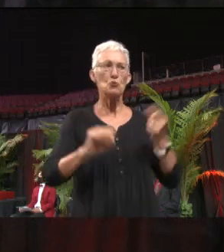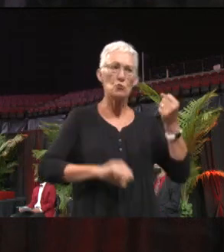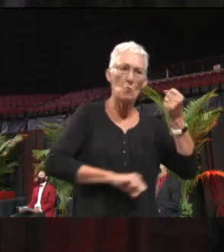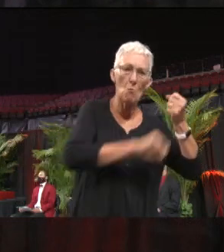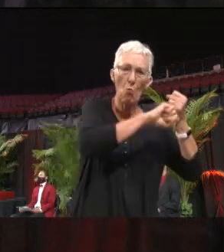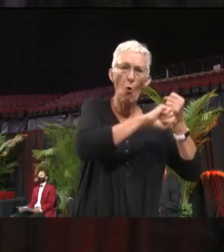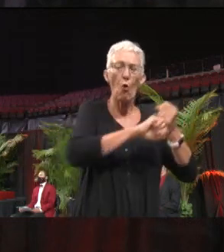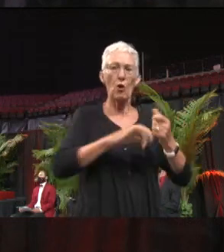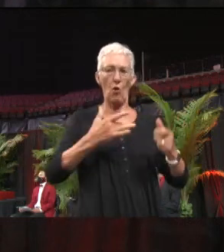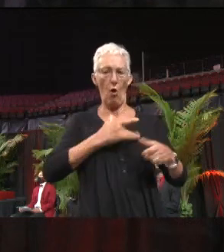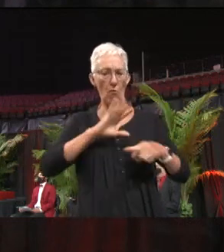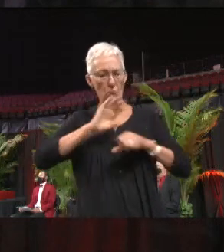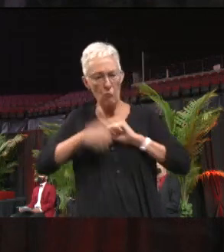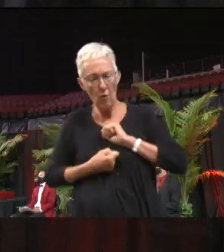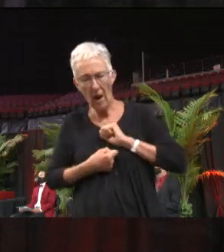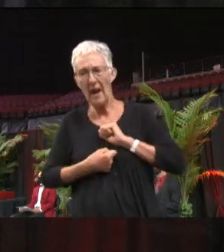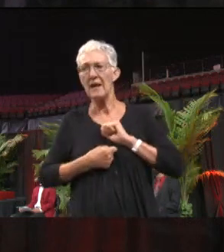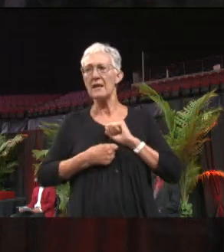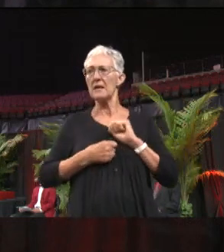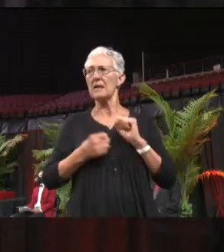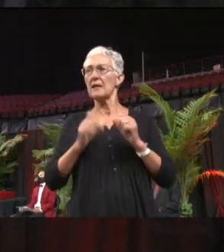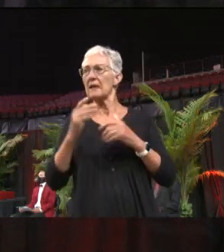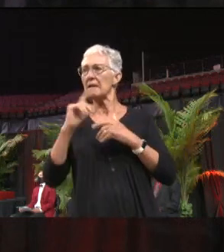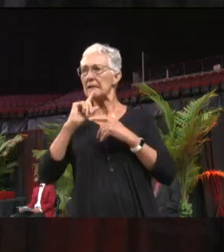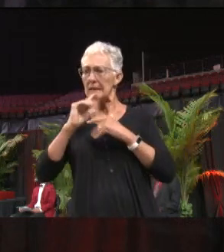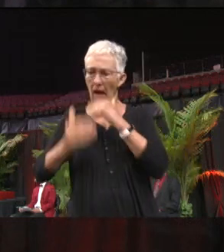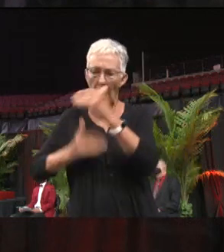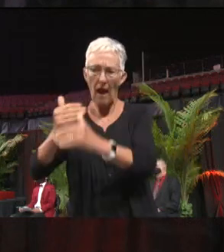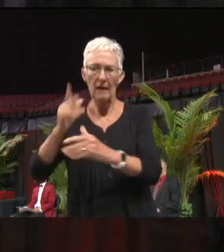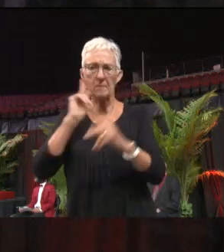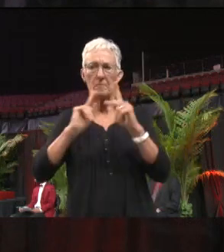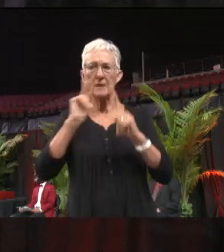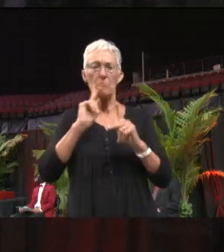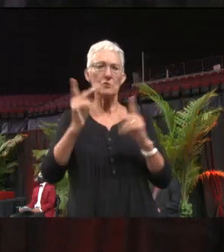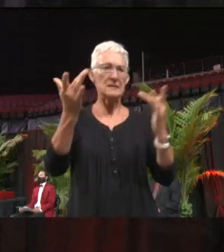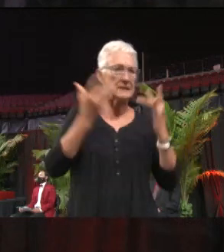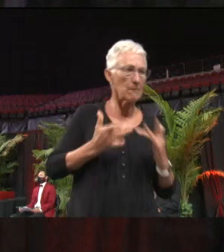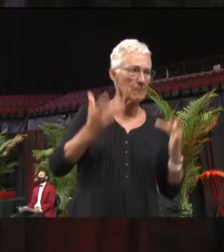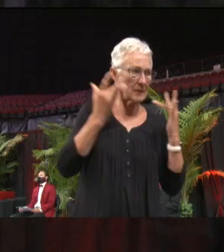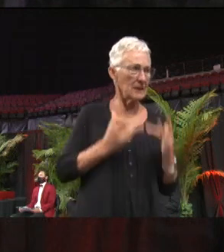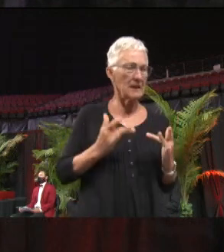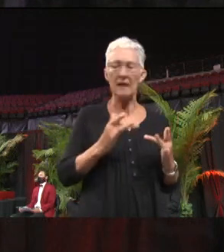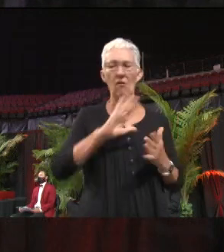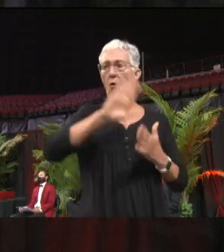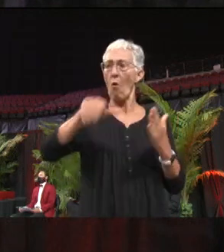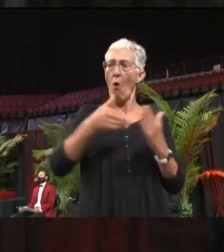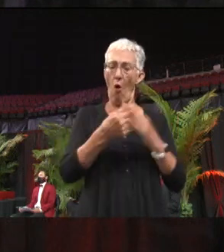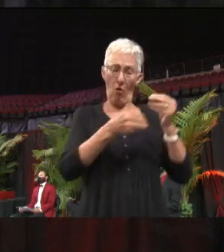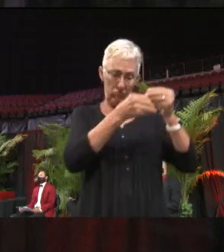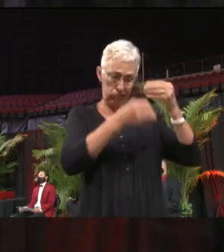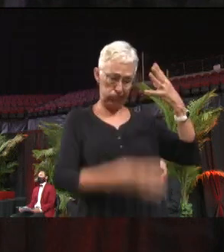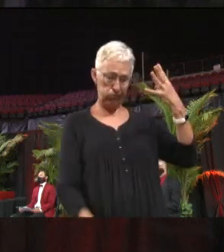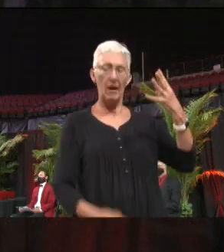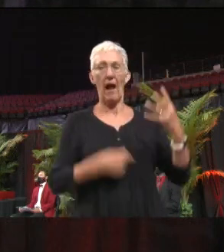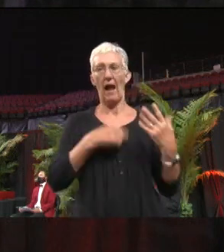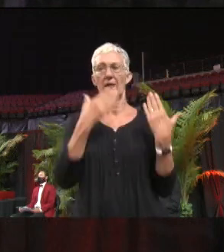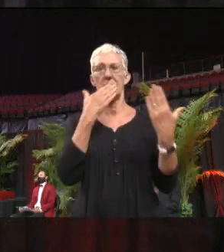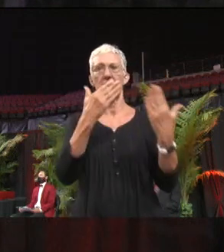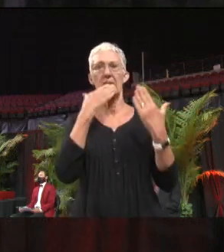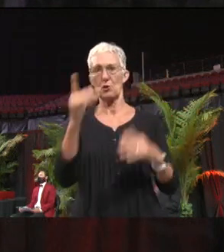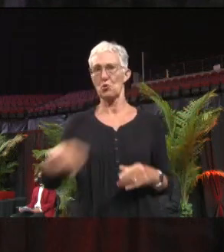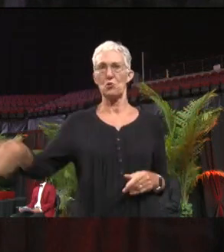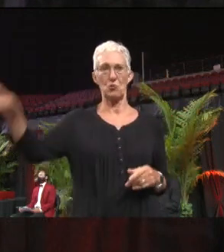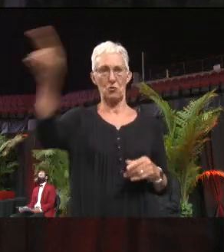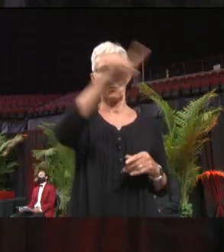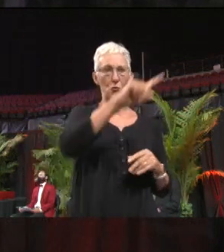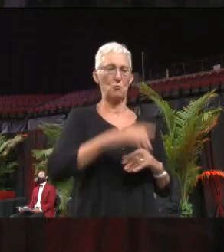heartbreak, kindness, sympathy, and so much more. And for that, I have all of you to thank. The interactions we shared every day